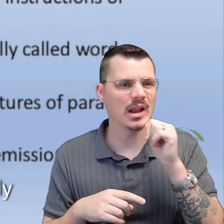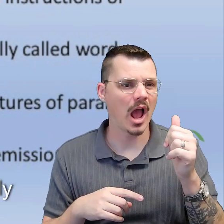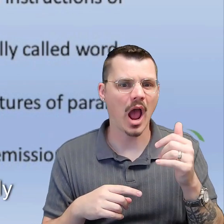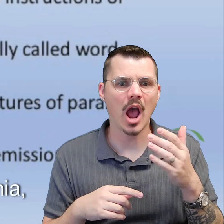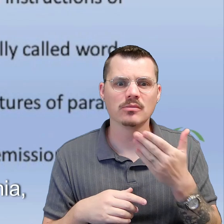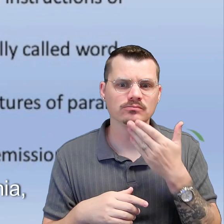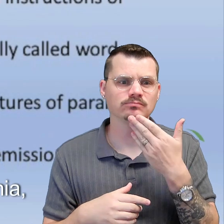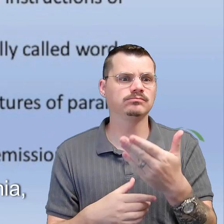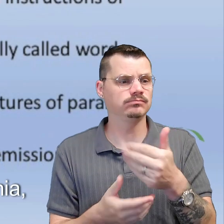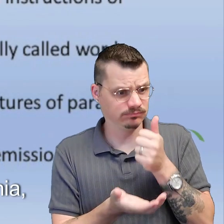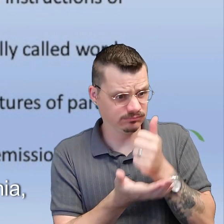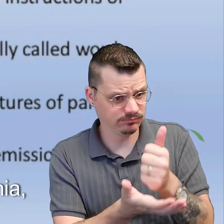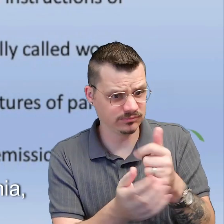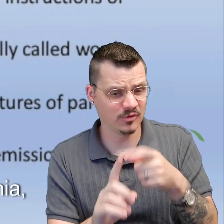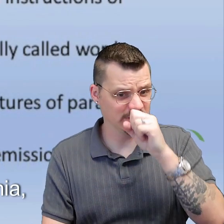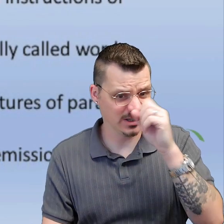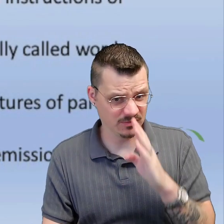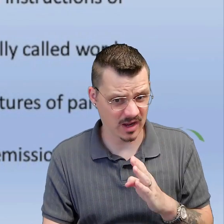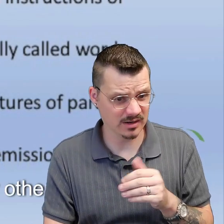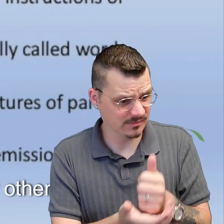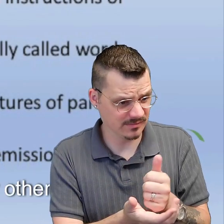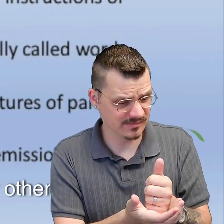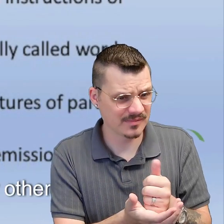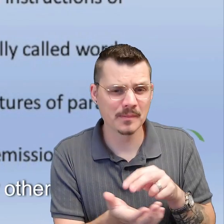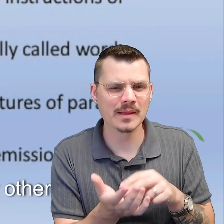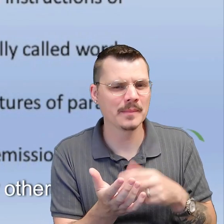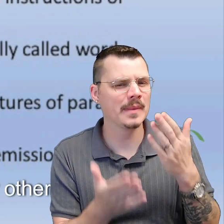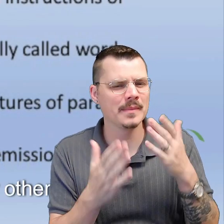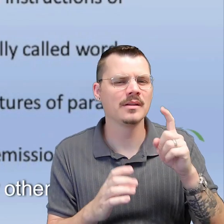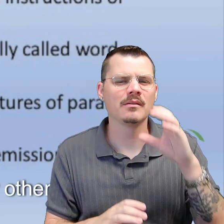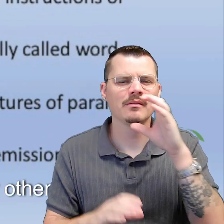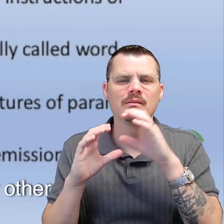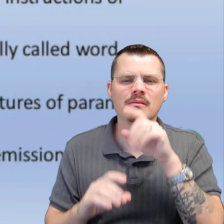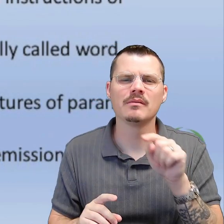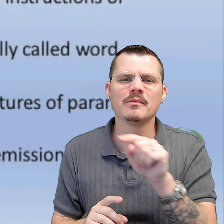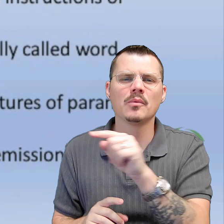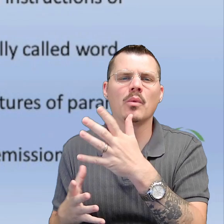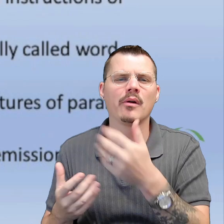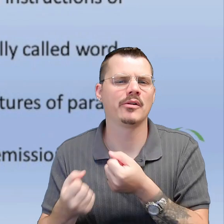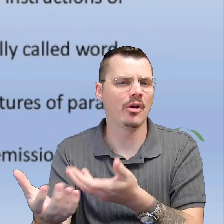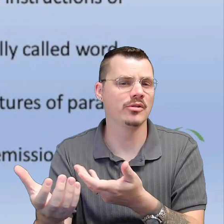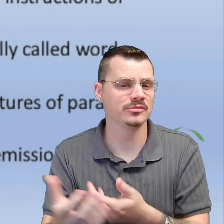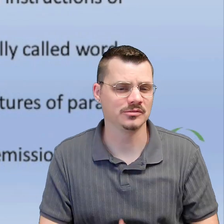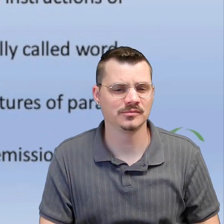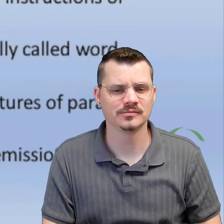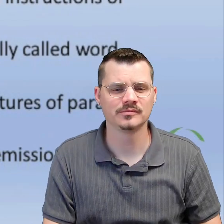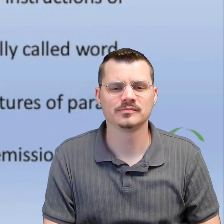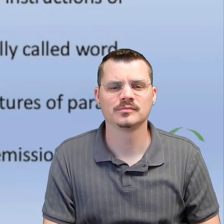fairly quickly with proper treatment of schizophrenia, we probably need to go on the hunt for other possible